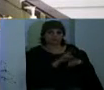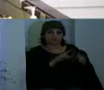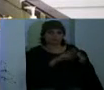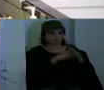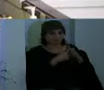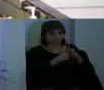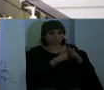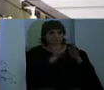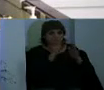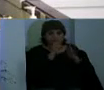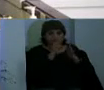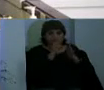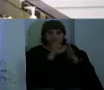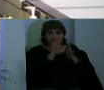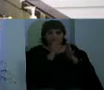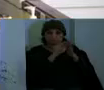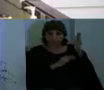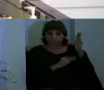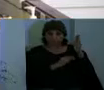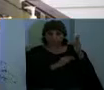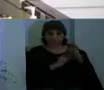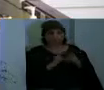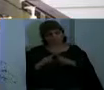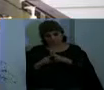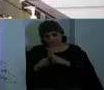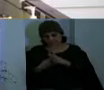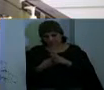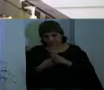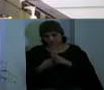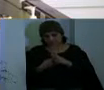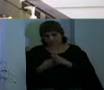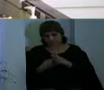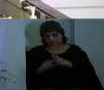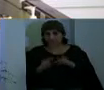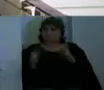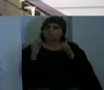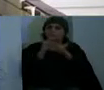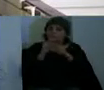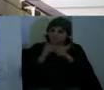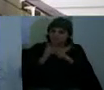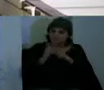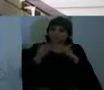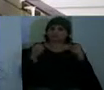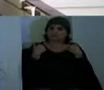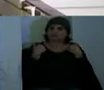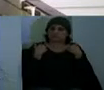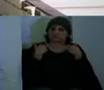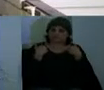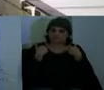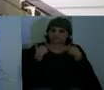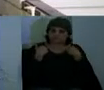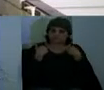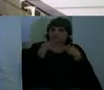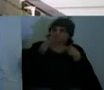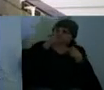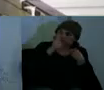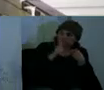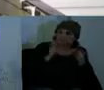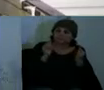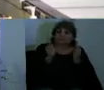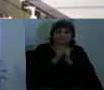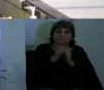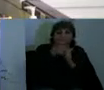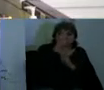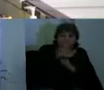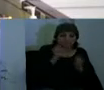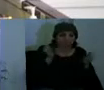in the beginning was the Word. The Word was God. The Word was with God. And